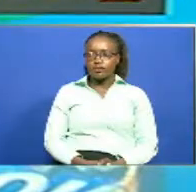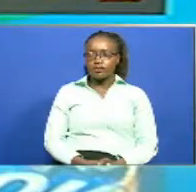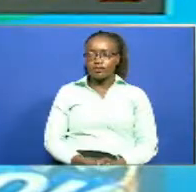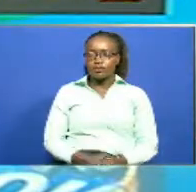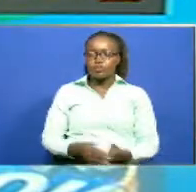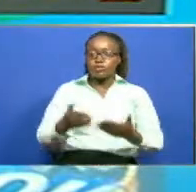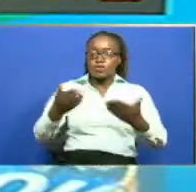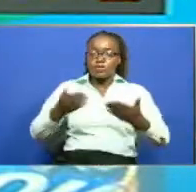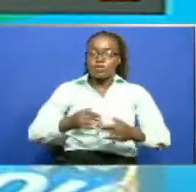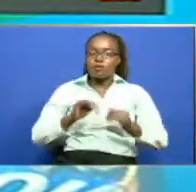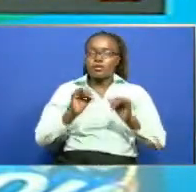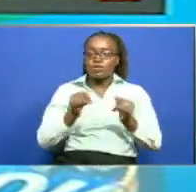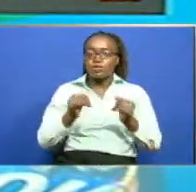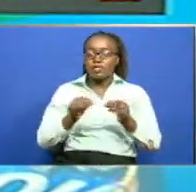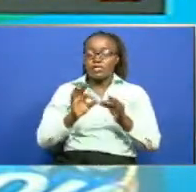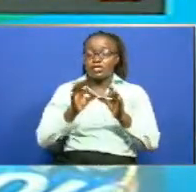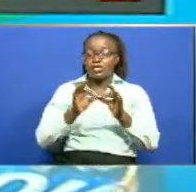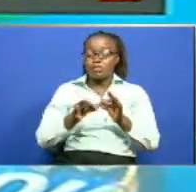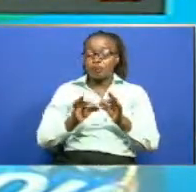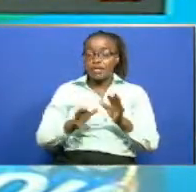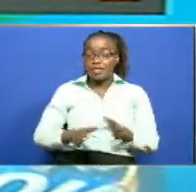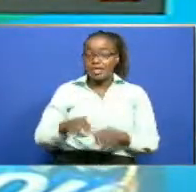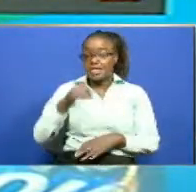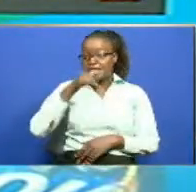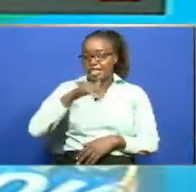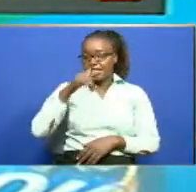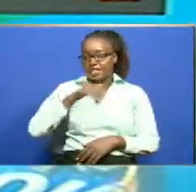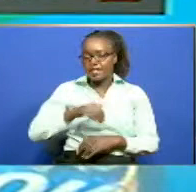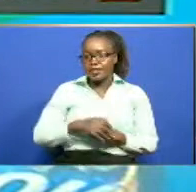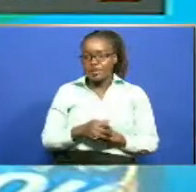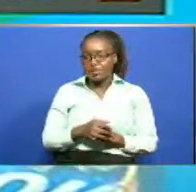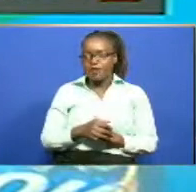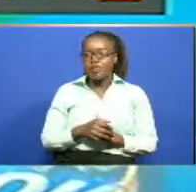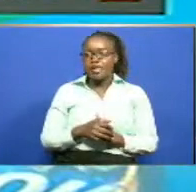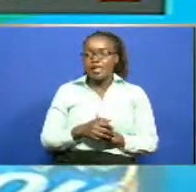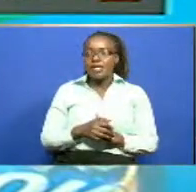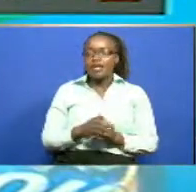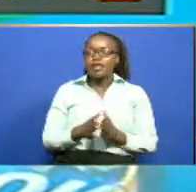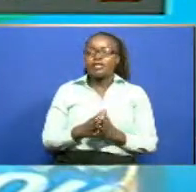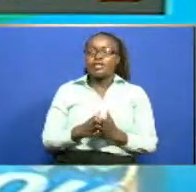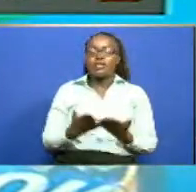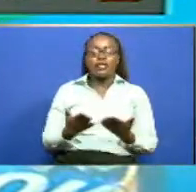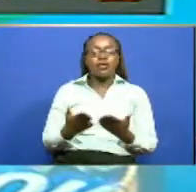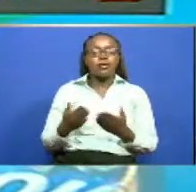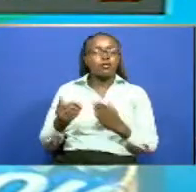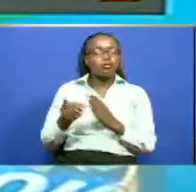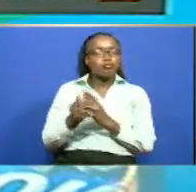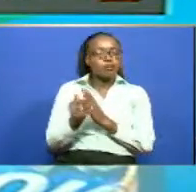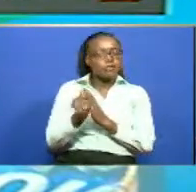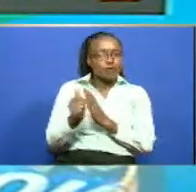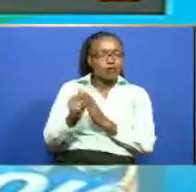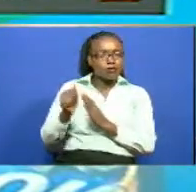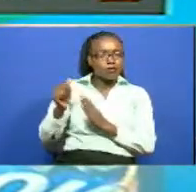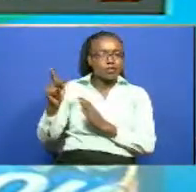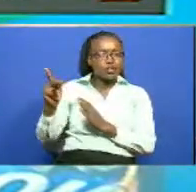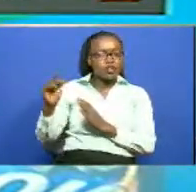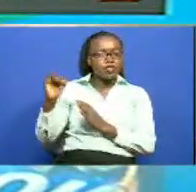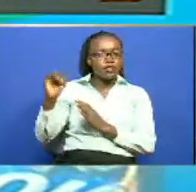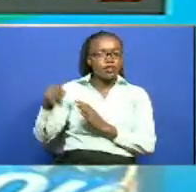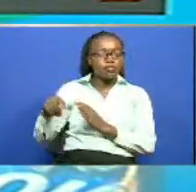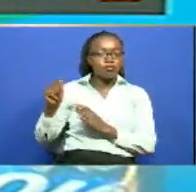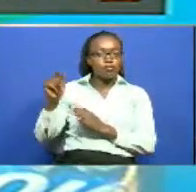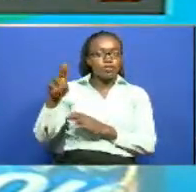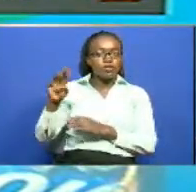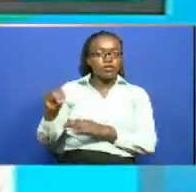Welcome to the bulletin. Lensa Odingo is my sign language interpretation colleague, and I'm Betty Kiptum. Now, the High Court has temporarily